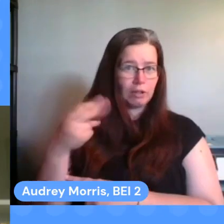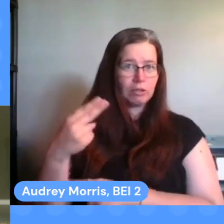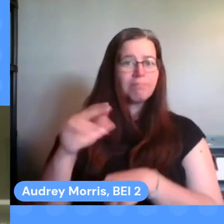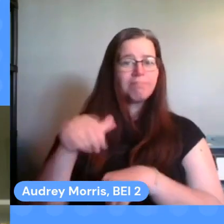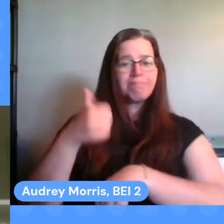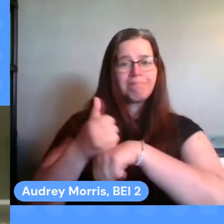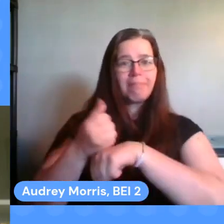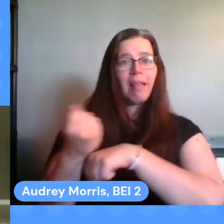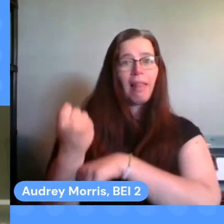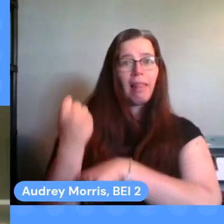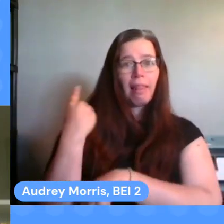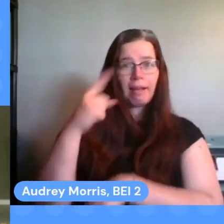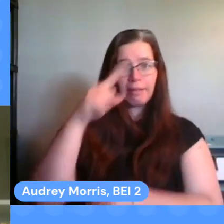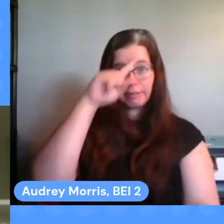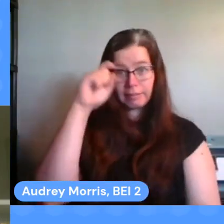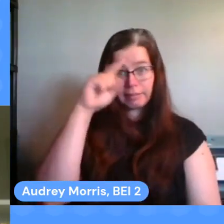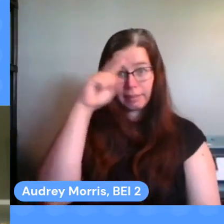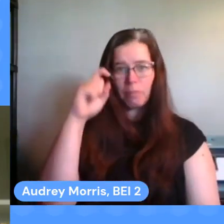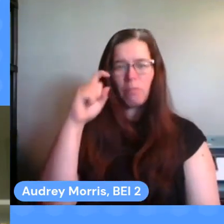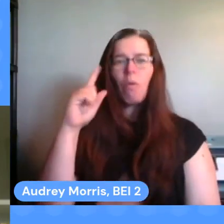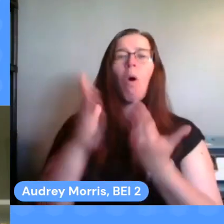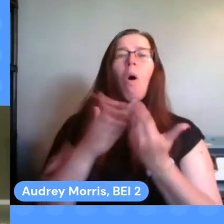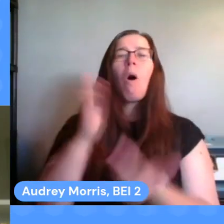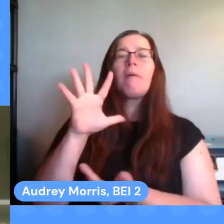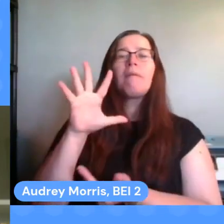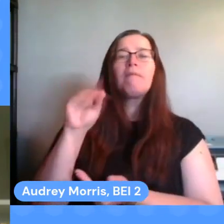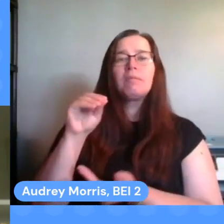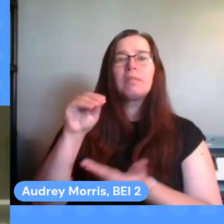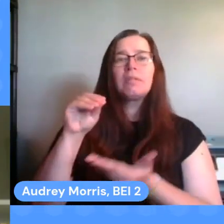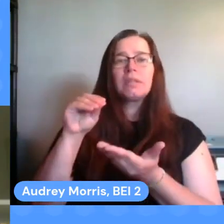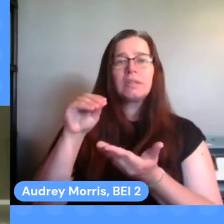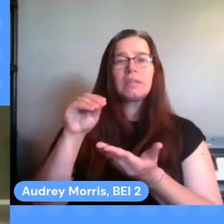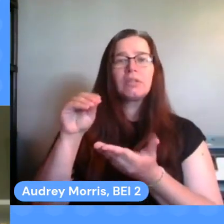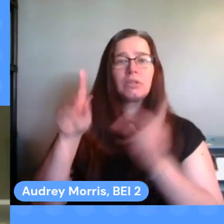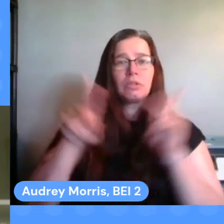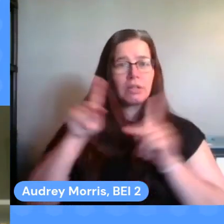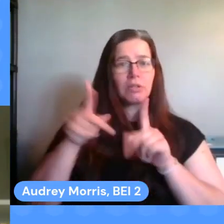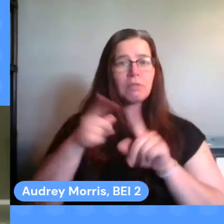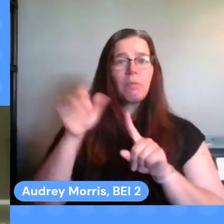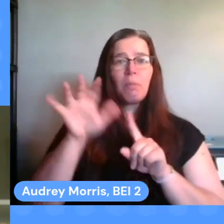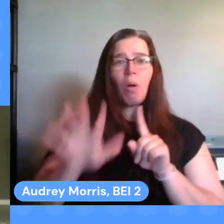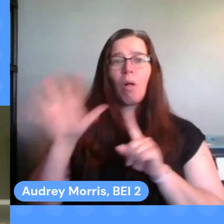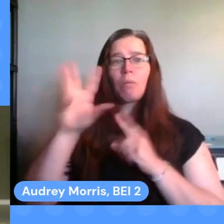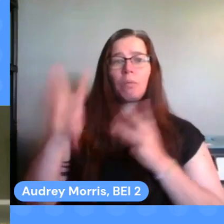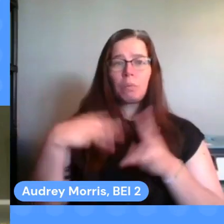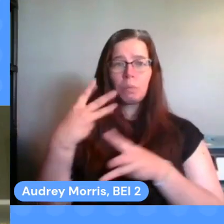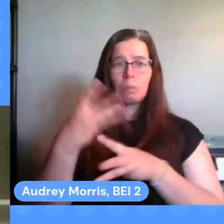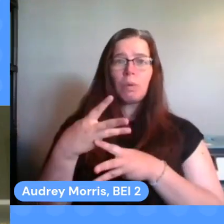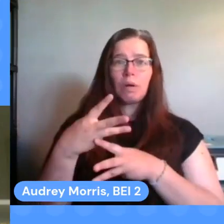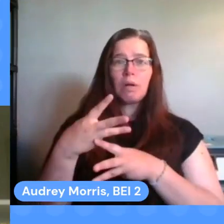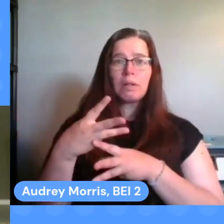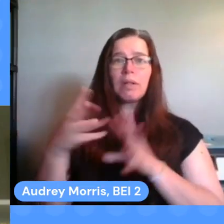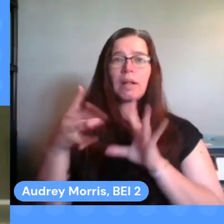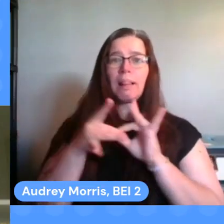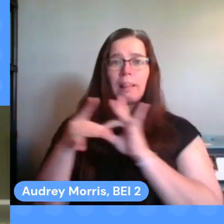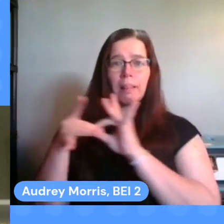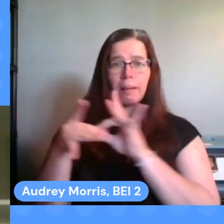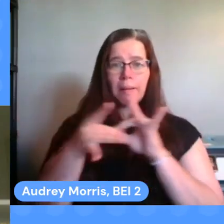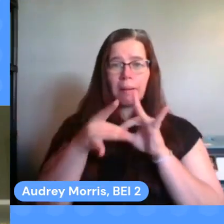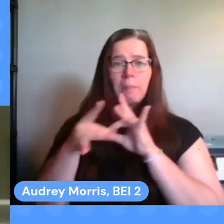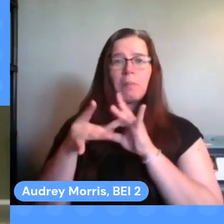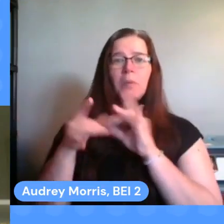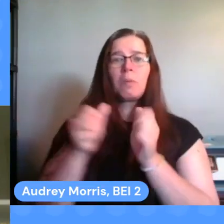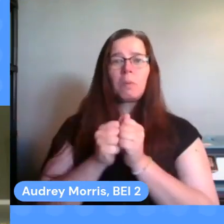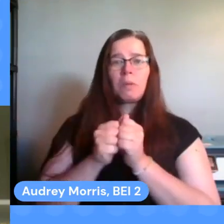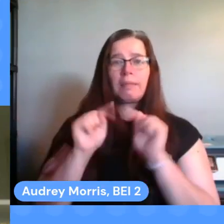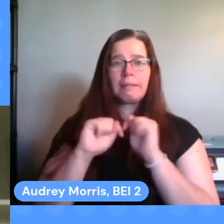summer. It is made up of nearly 50 Scratchers from around the world who collaborate closely with the